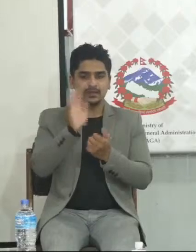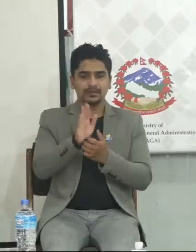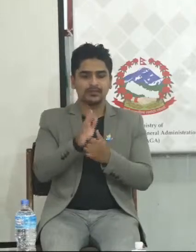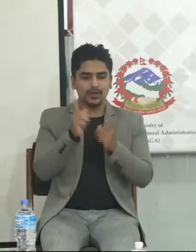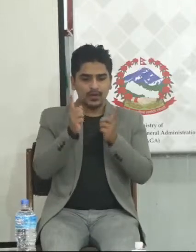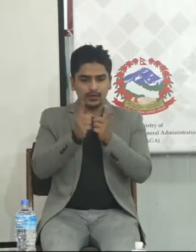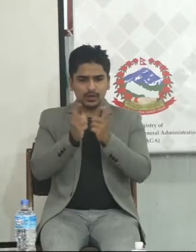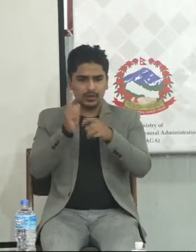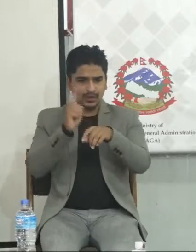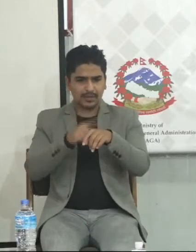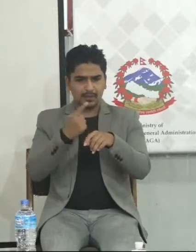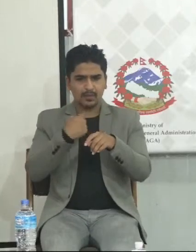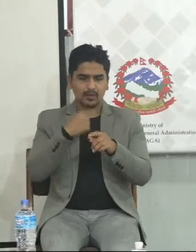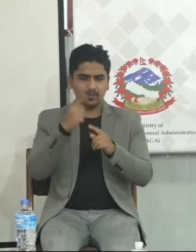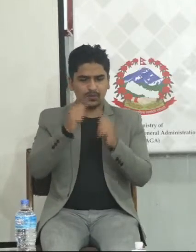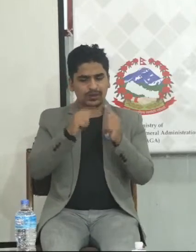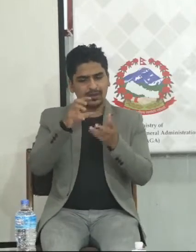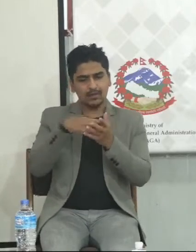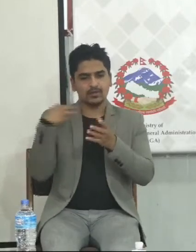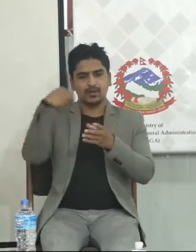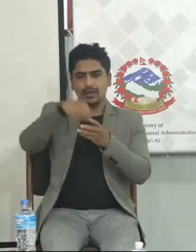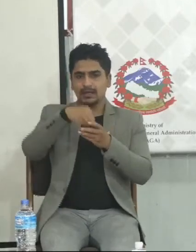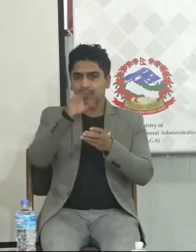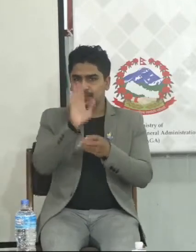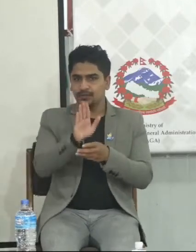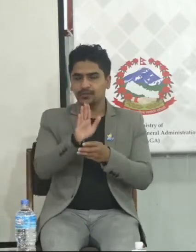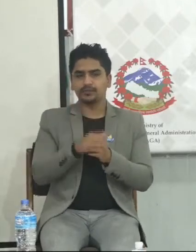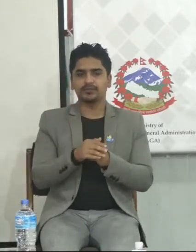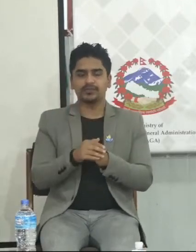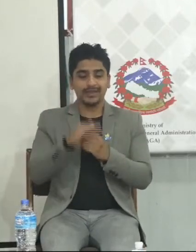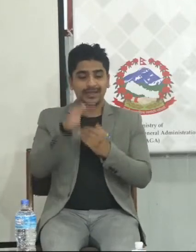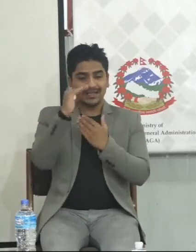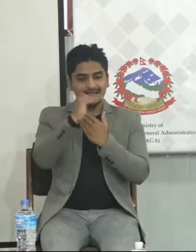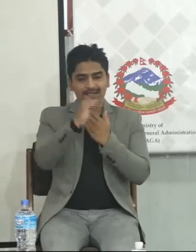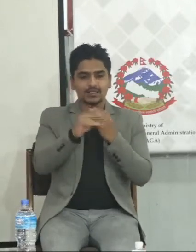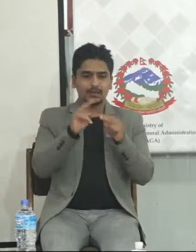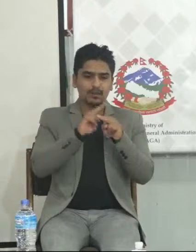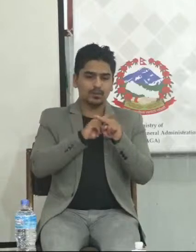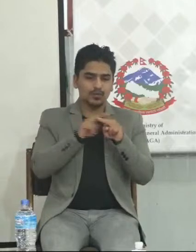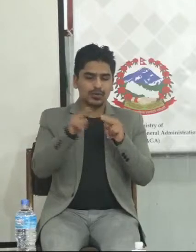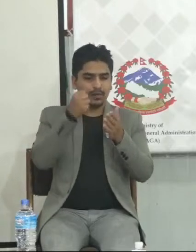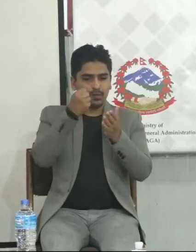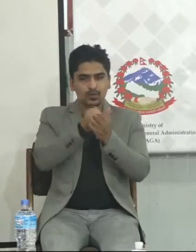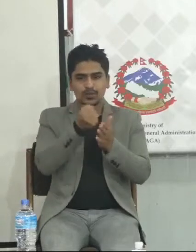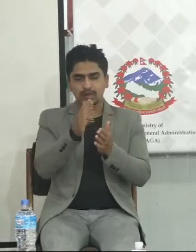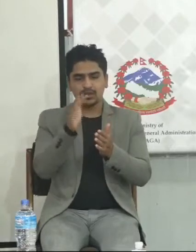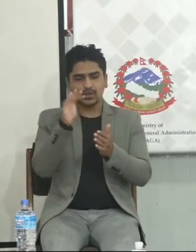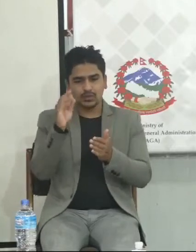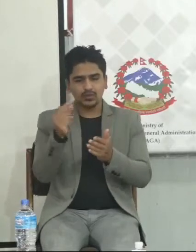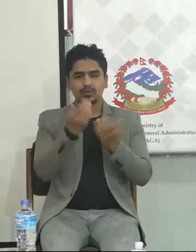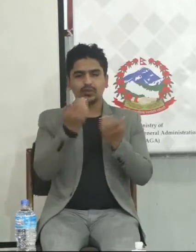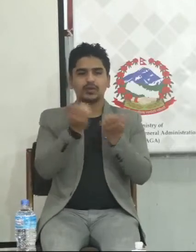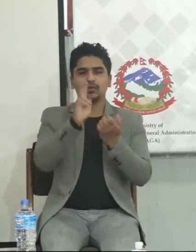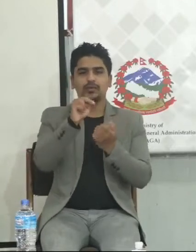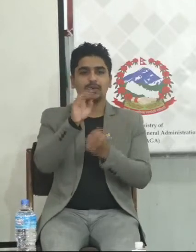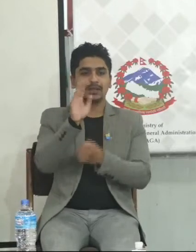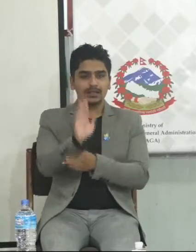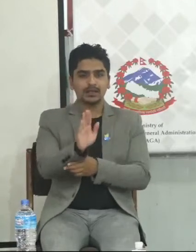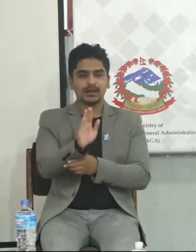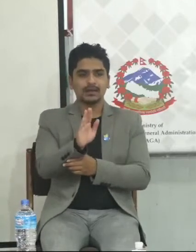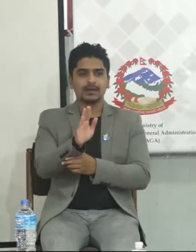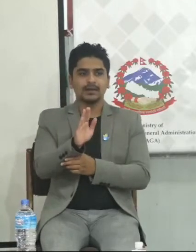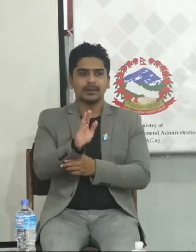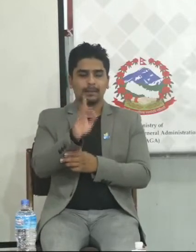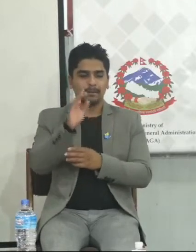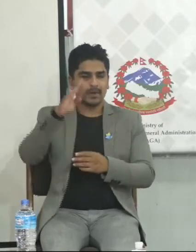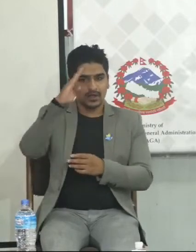say is system is not sufficient and adequate. Immediate, we need to have an immediate response. Only we should not